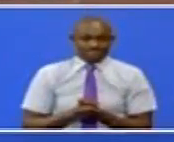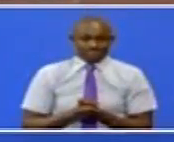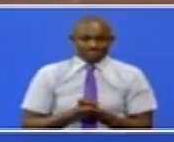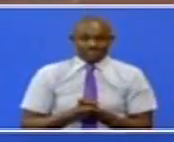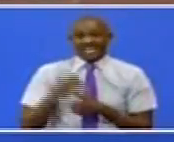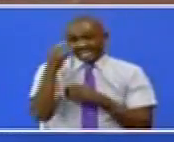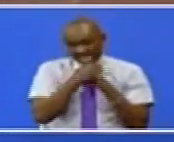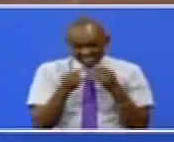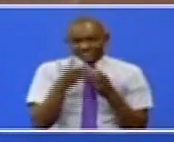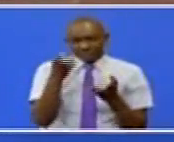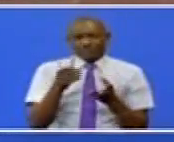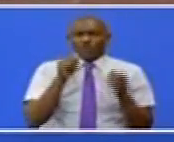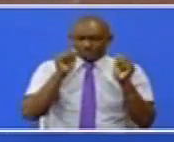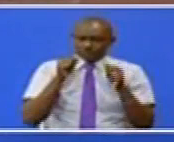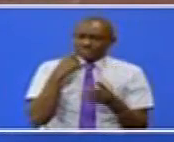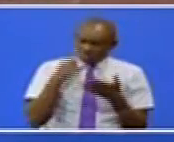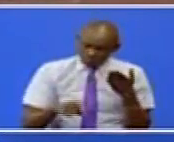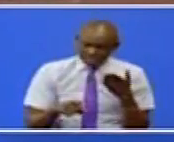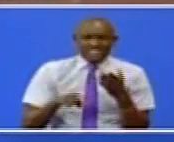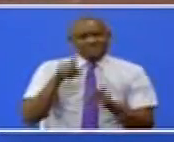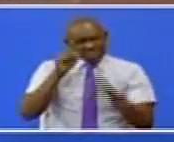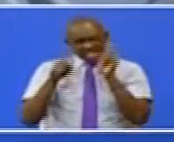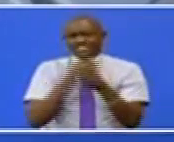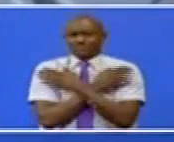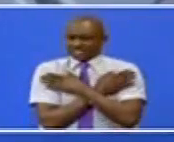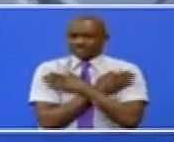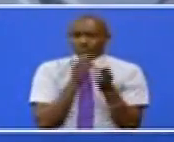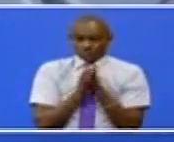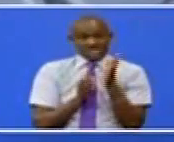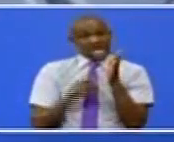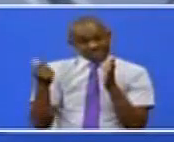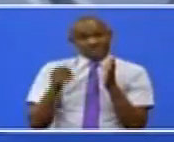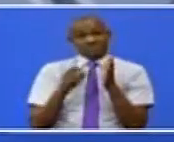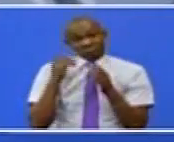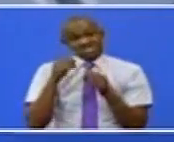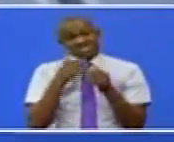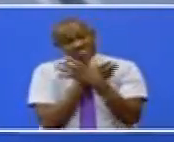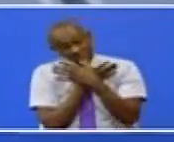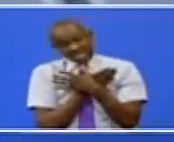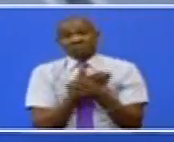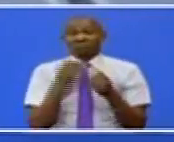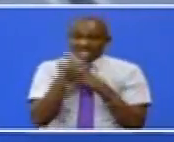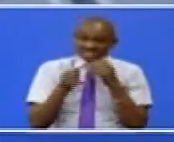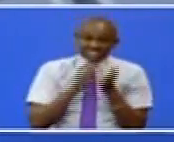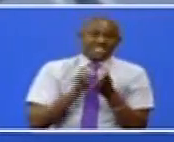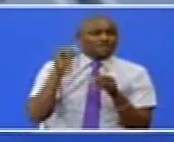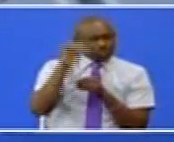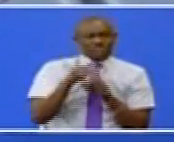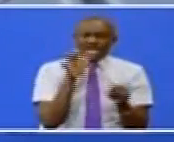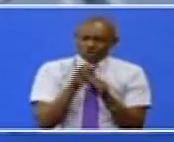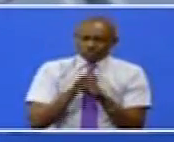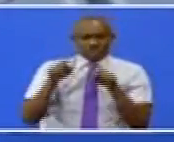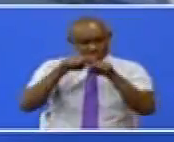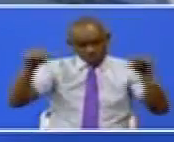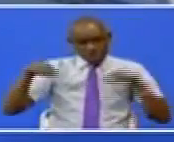The country's vast potential has led to various partnerships with developed countries such as Germany, which has invested in Kenya's solar